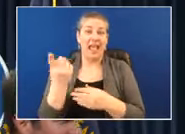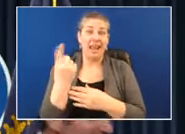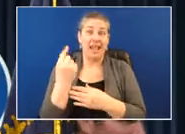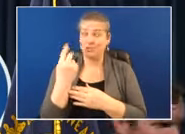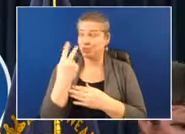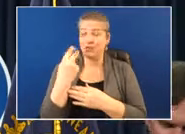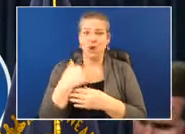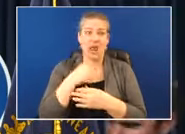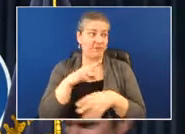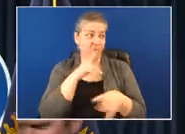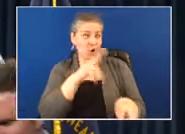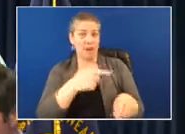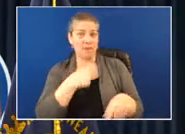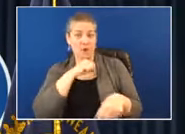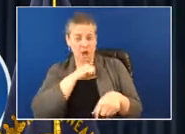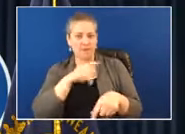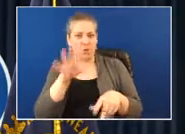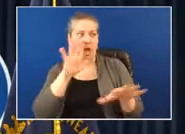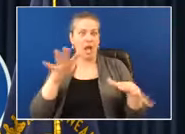nervous.